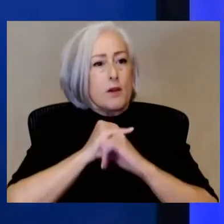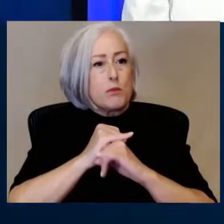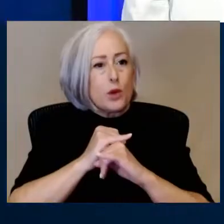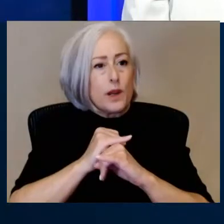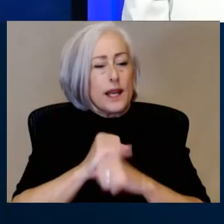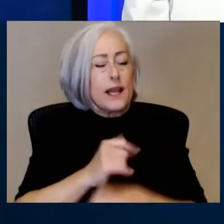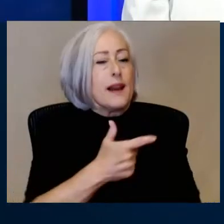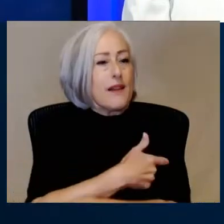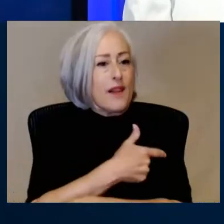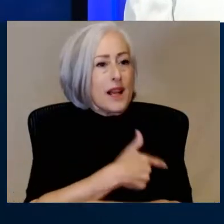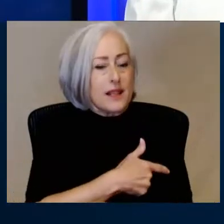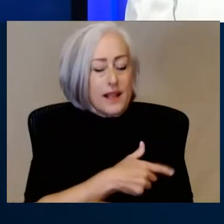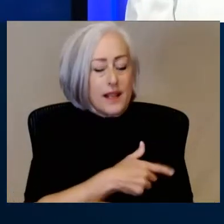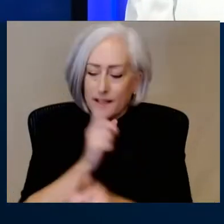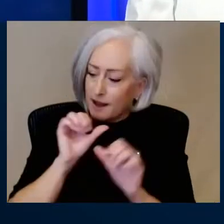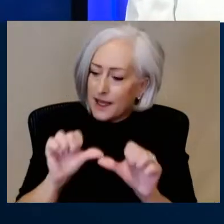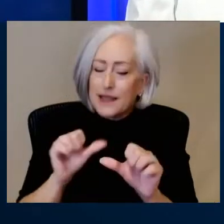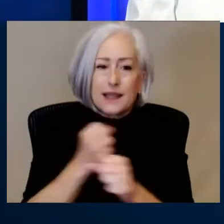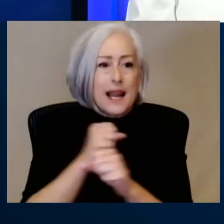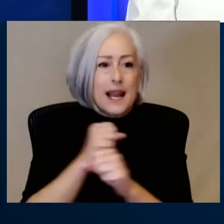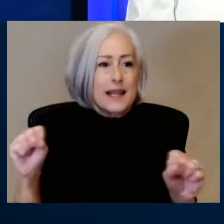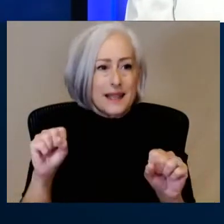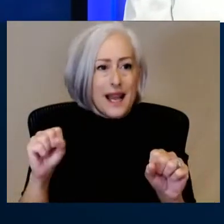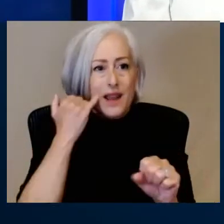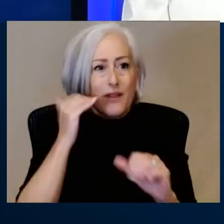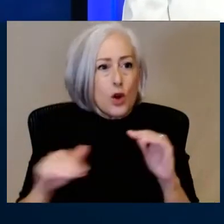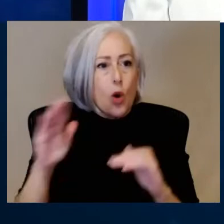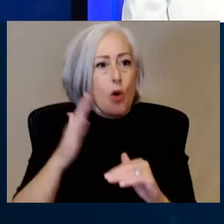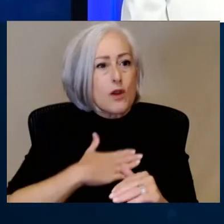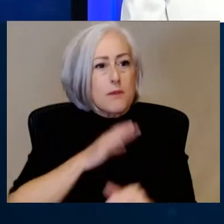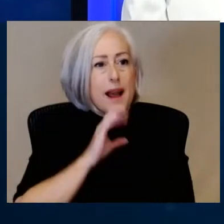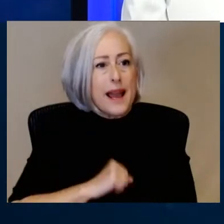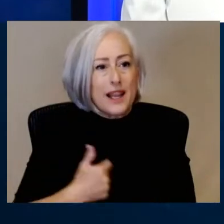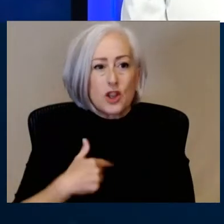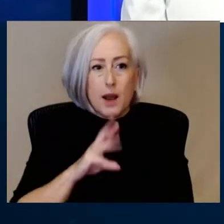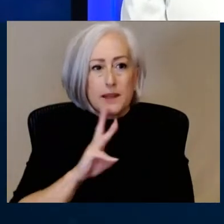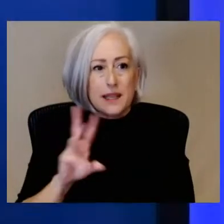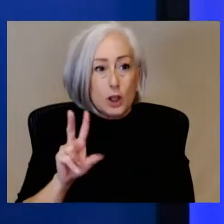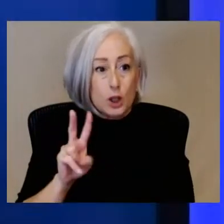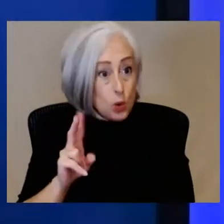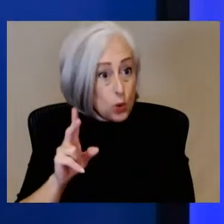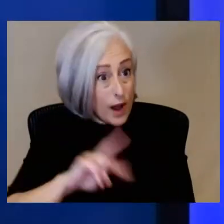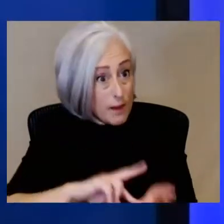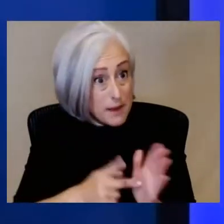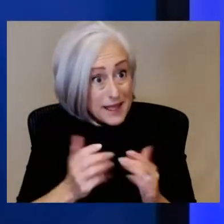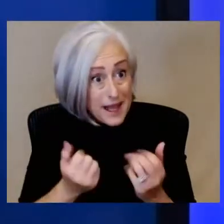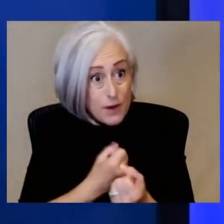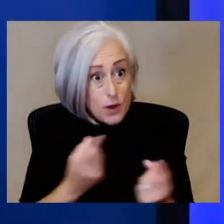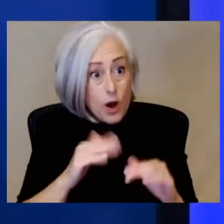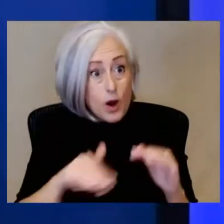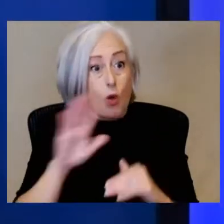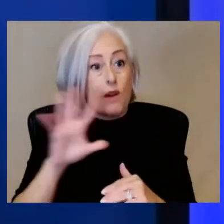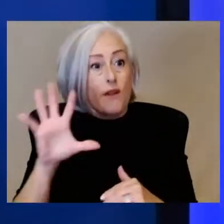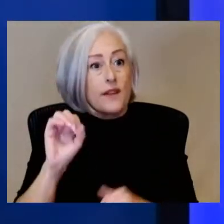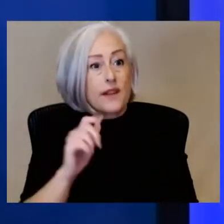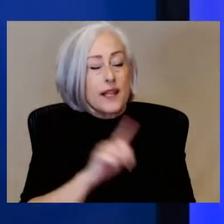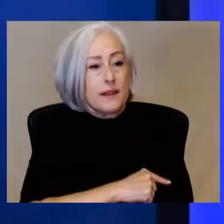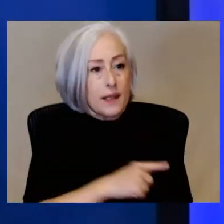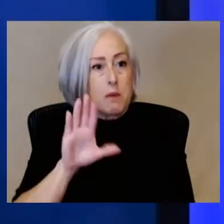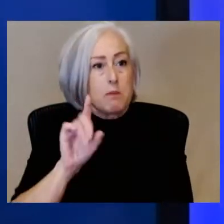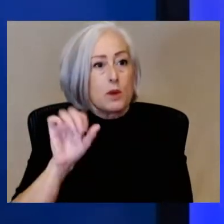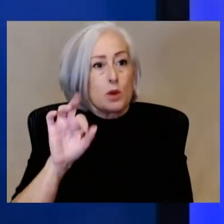booster if you're over my age. I'm 62, so over 50. All right, let's continue our conversation. First of all, any reporter questions or any questions out